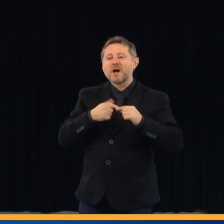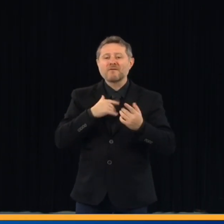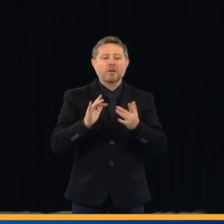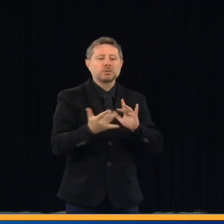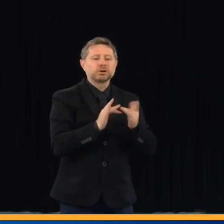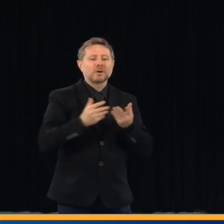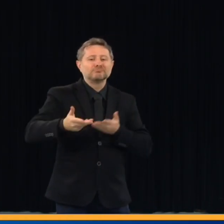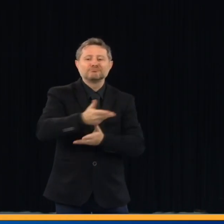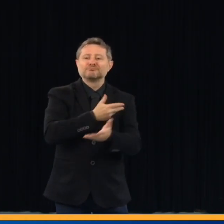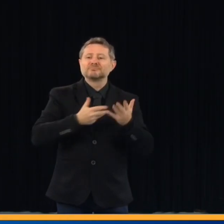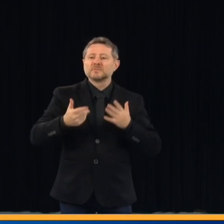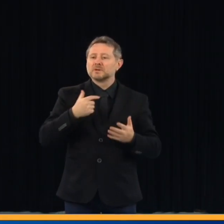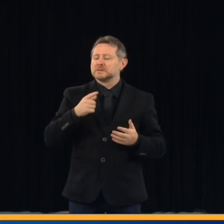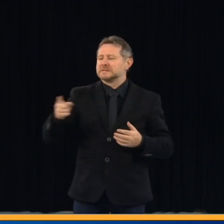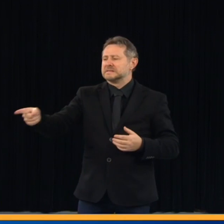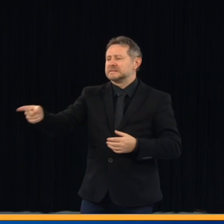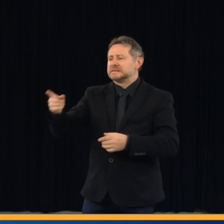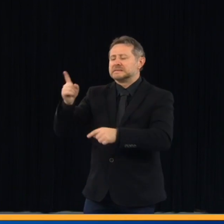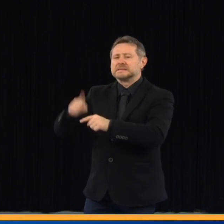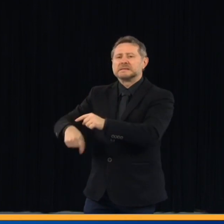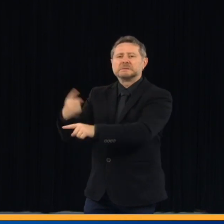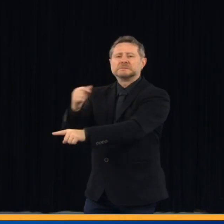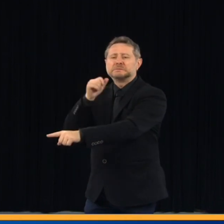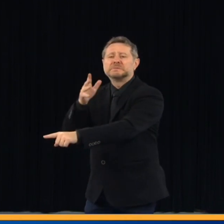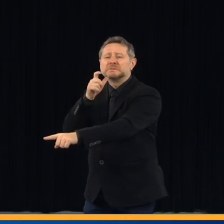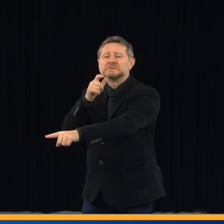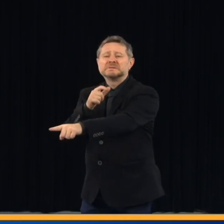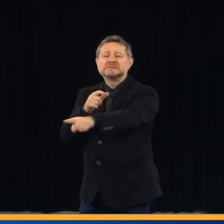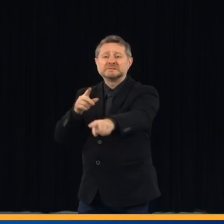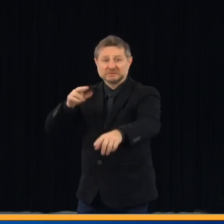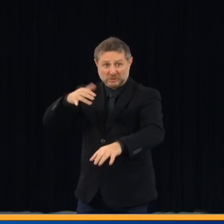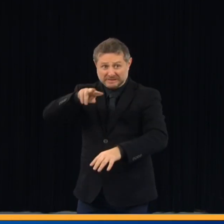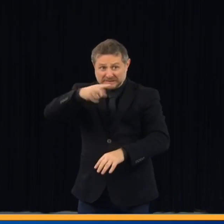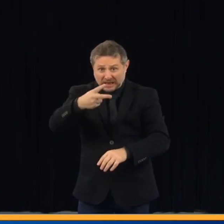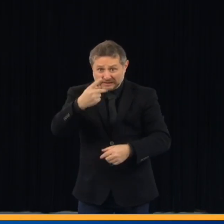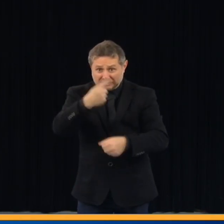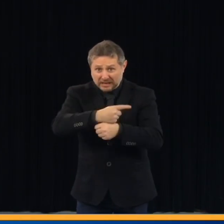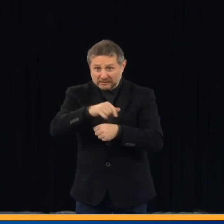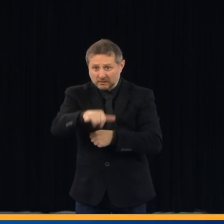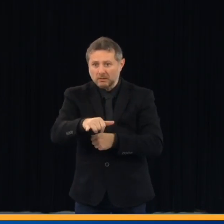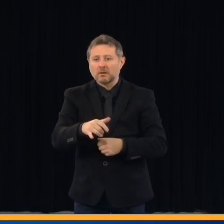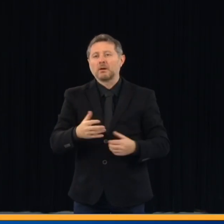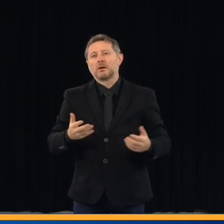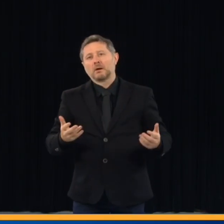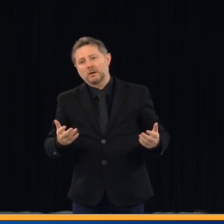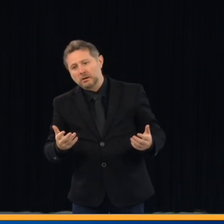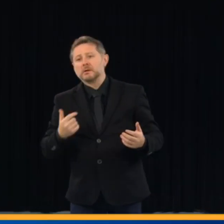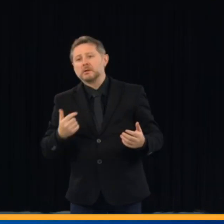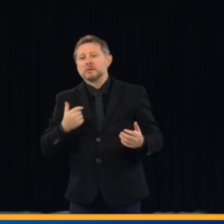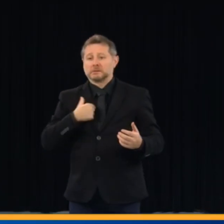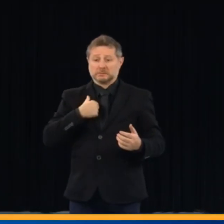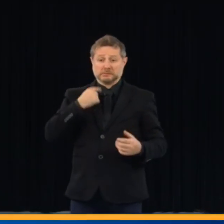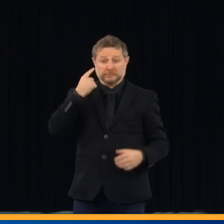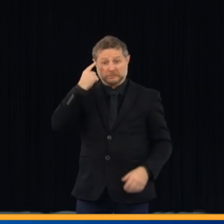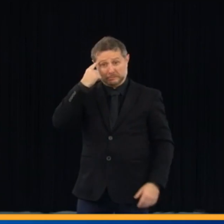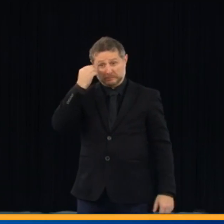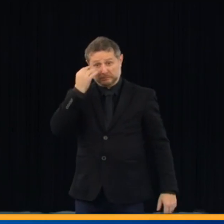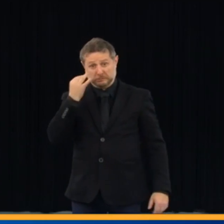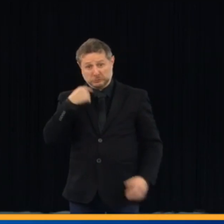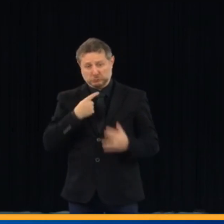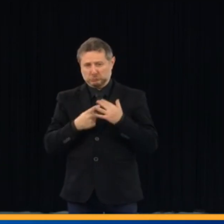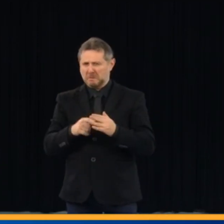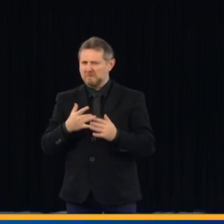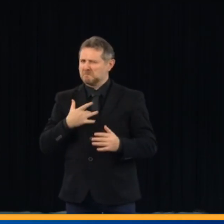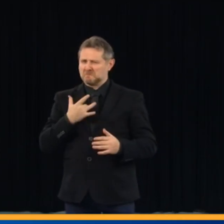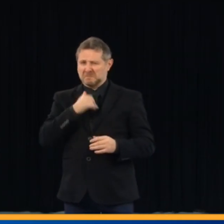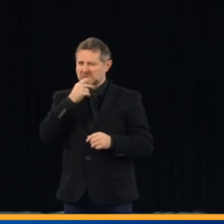way through. You're on what? You're on day 2? Yeah, I really believe that it didn't start until I got